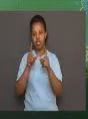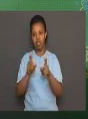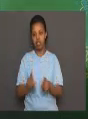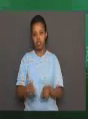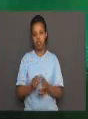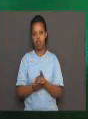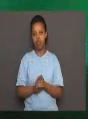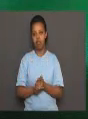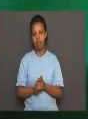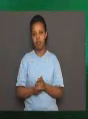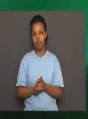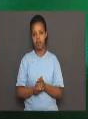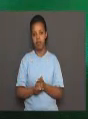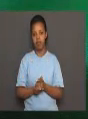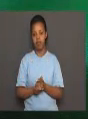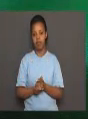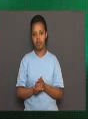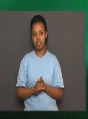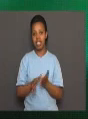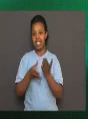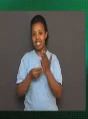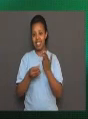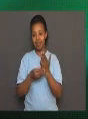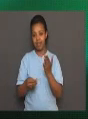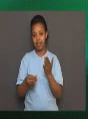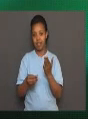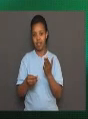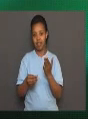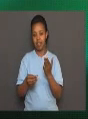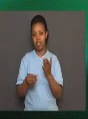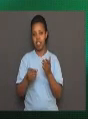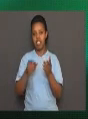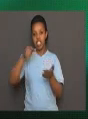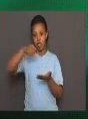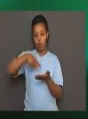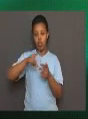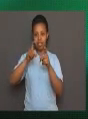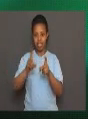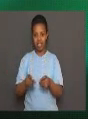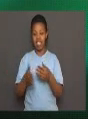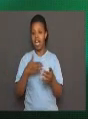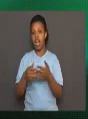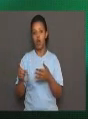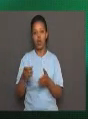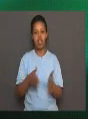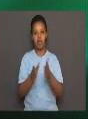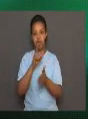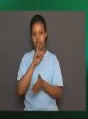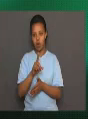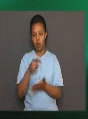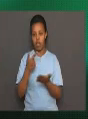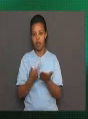test. The grease spot test is the simplest way to test